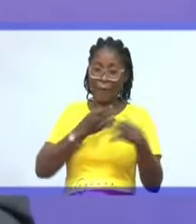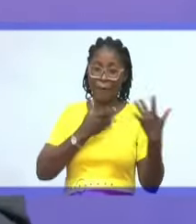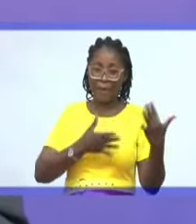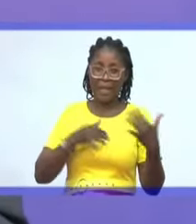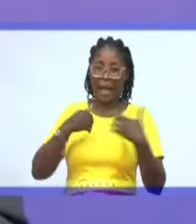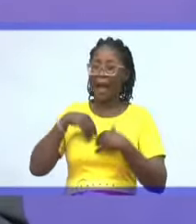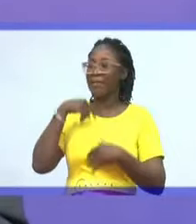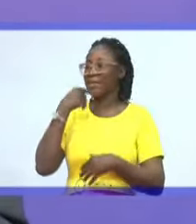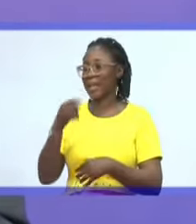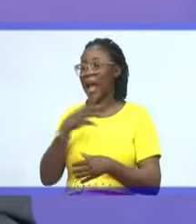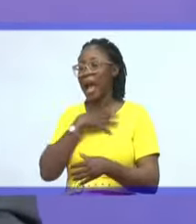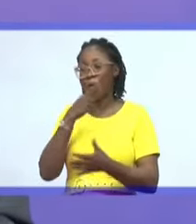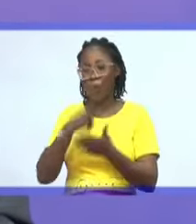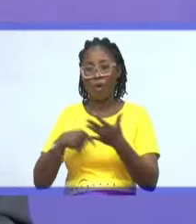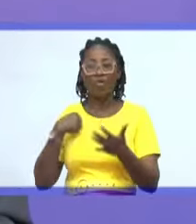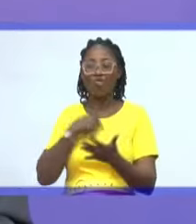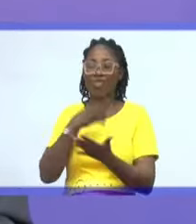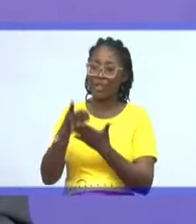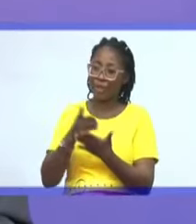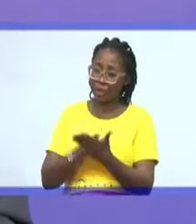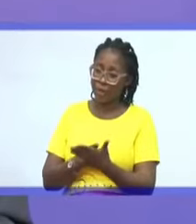here: power,